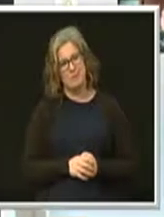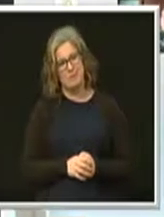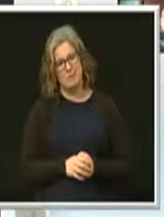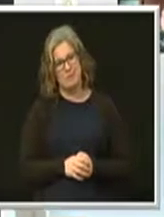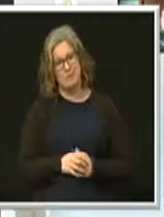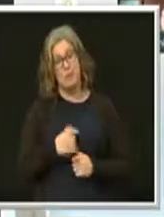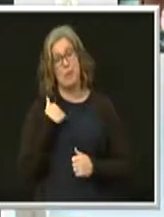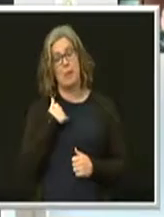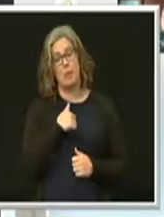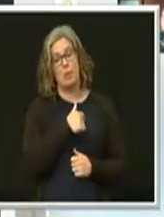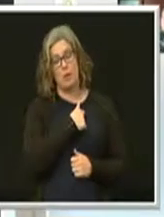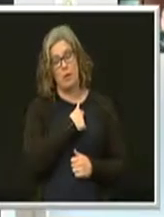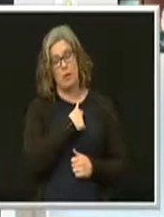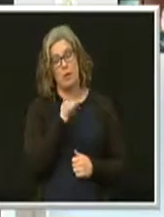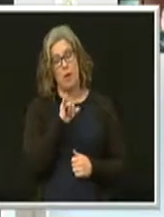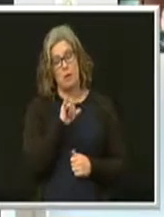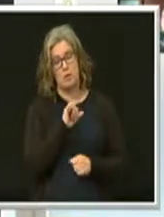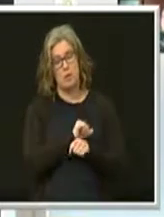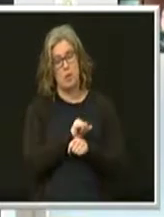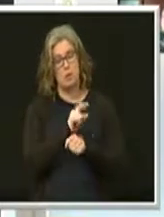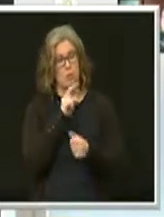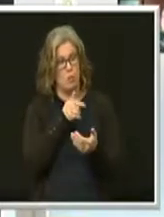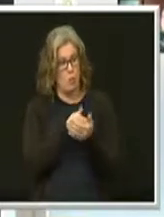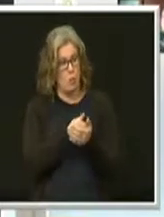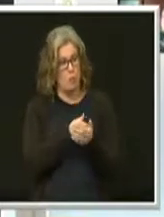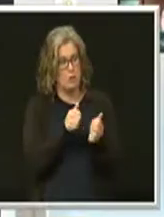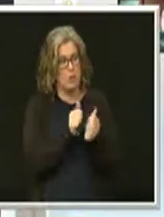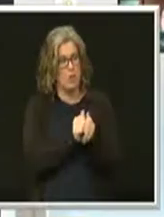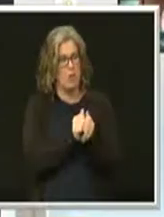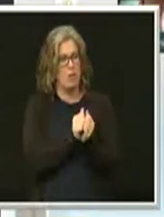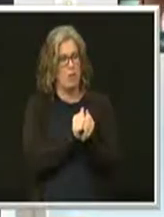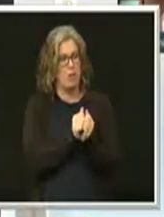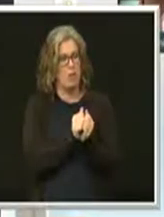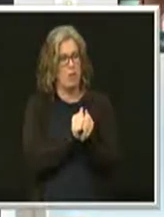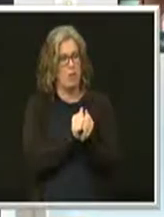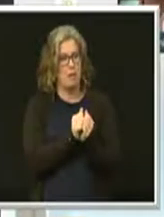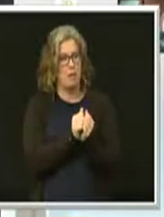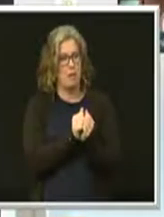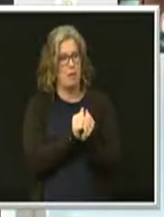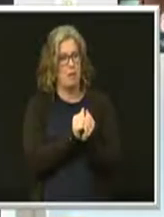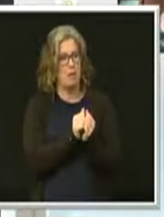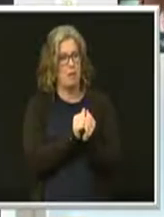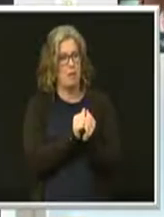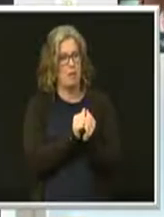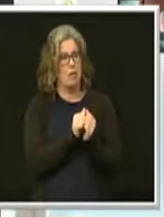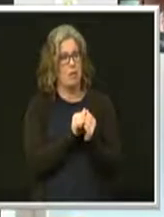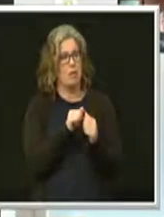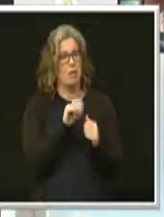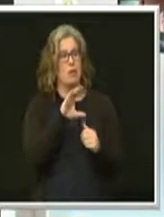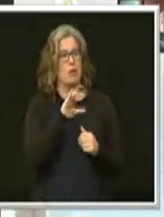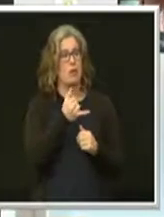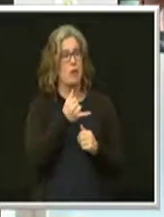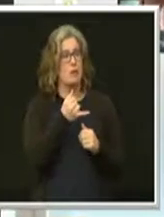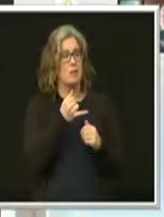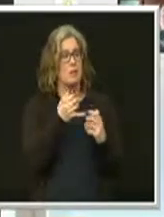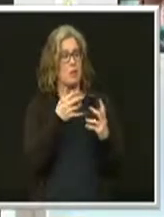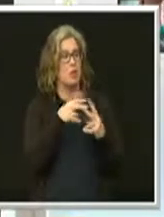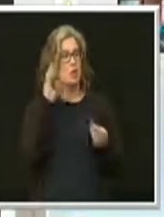we've also worked real close with the criminal justice partners to reduce our count.